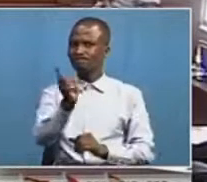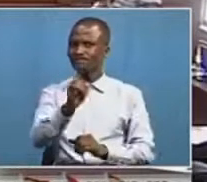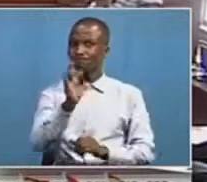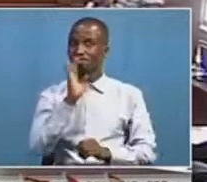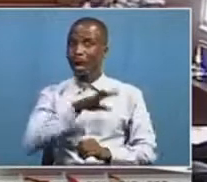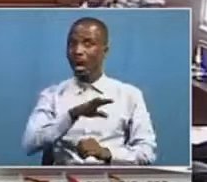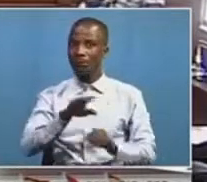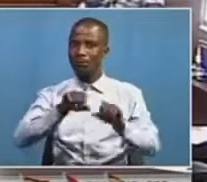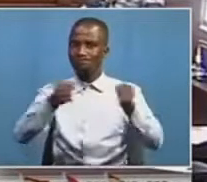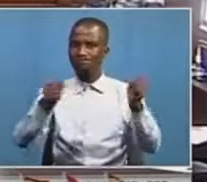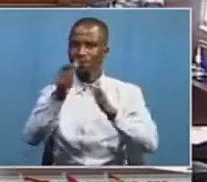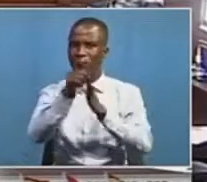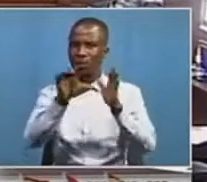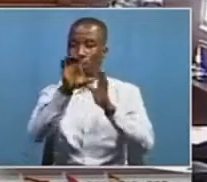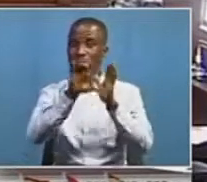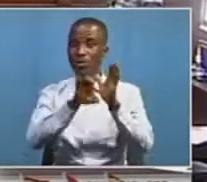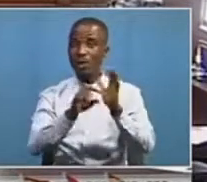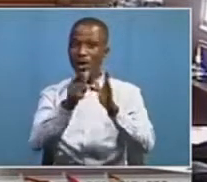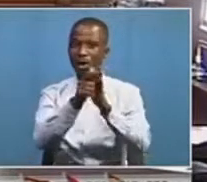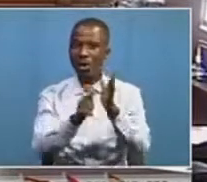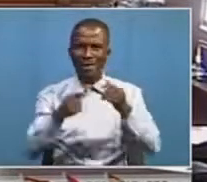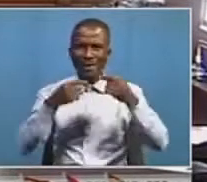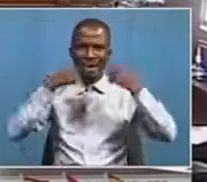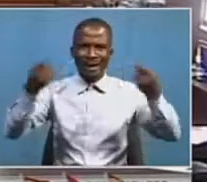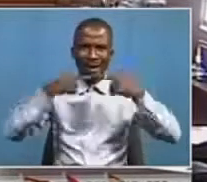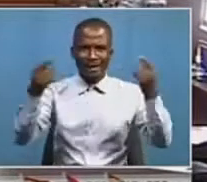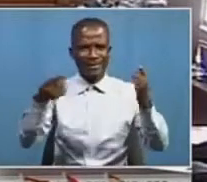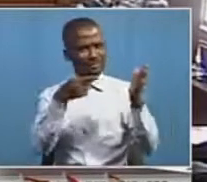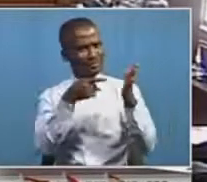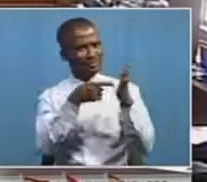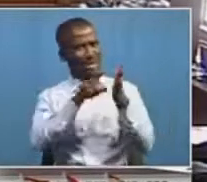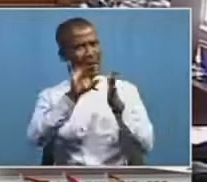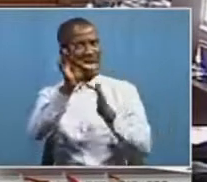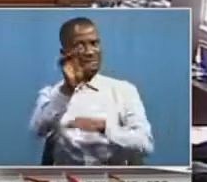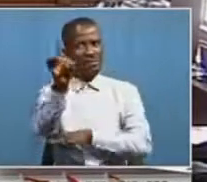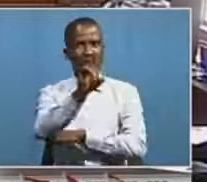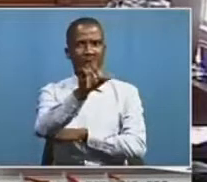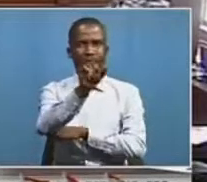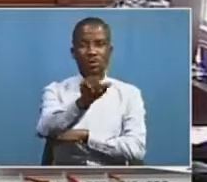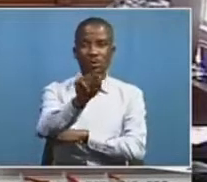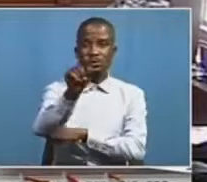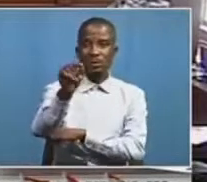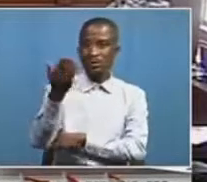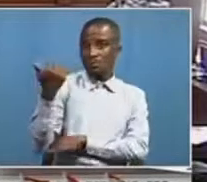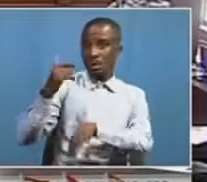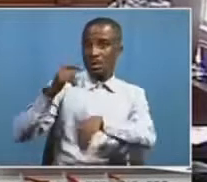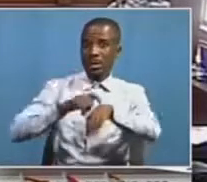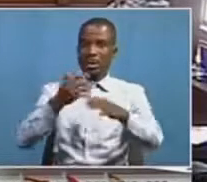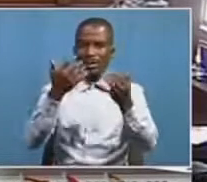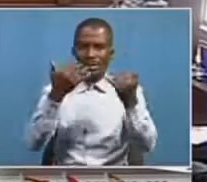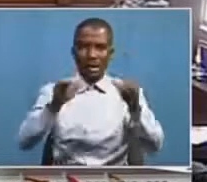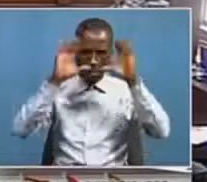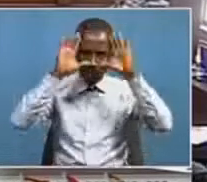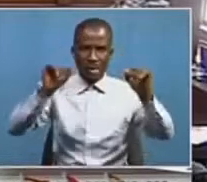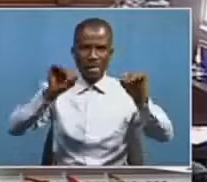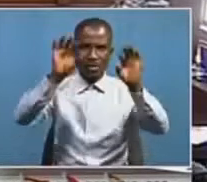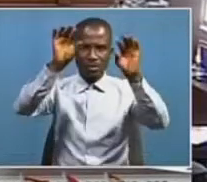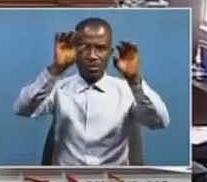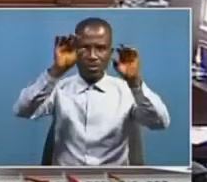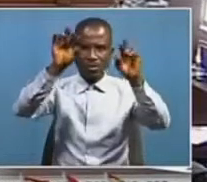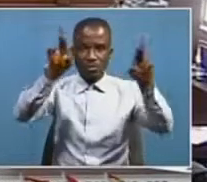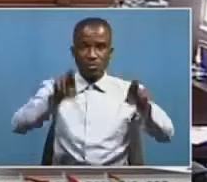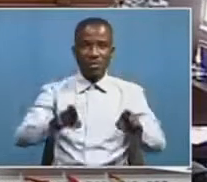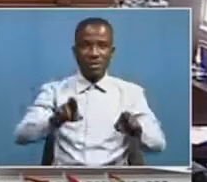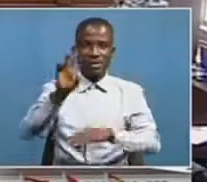1992 Constitution in the declaration she made on 9th December 2020 in respect of the presidential election that was held on